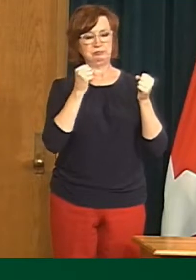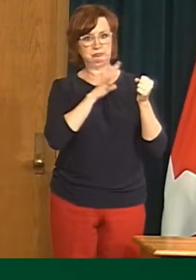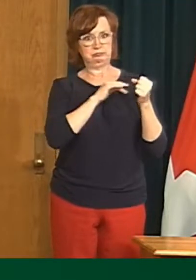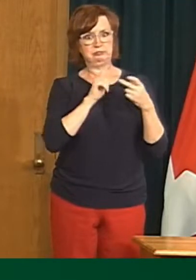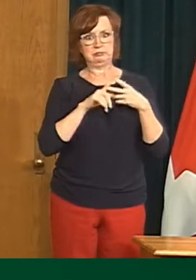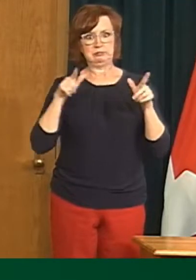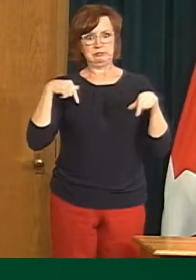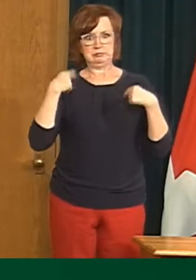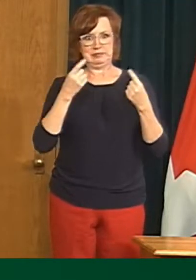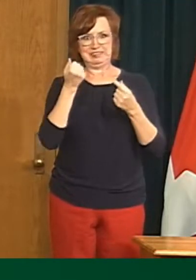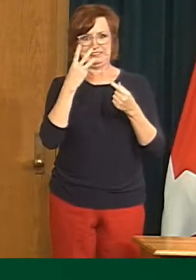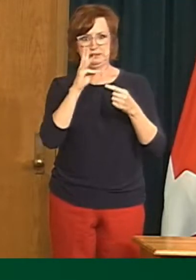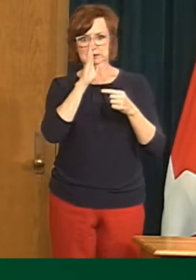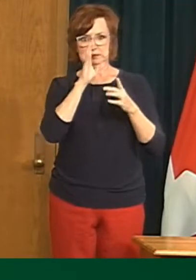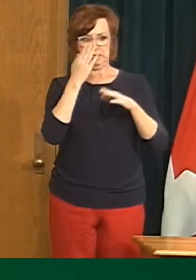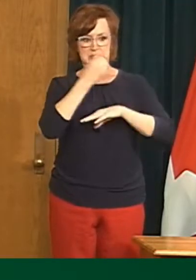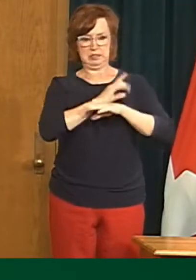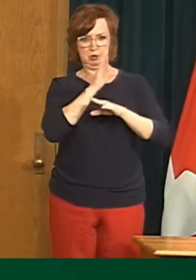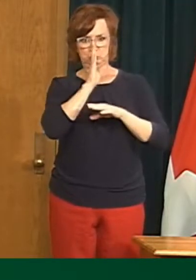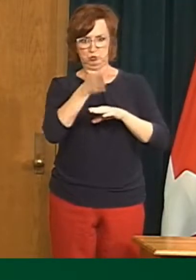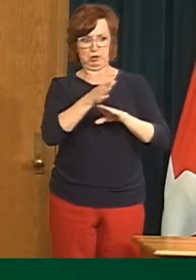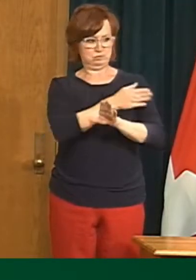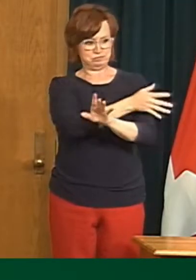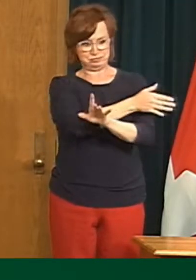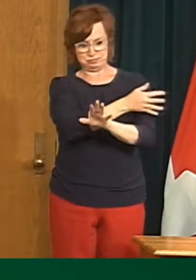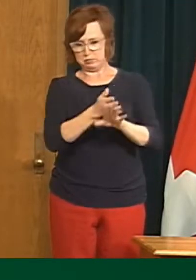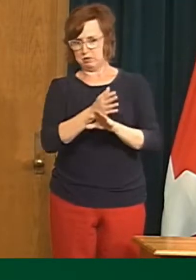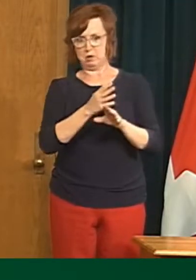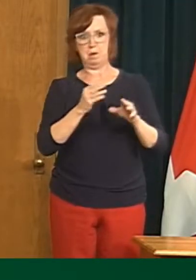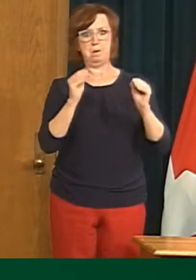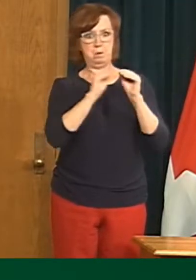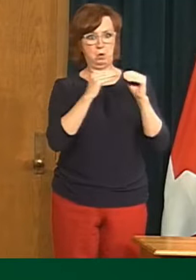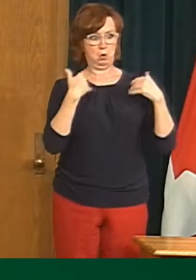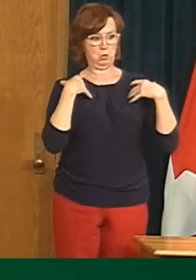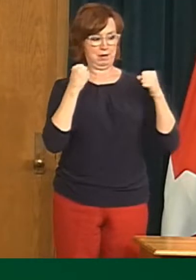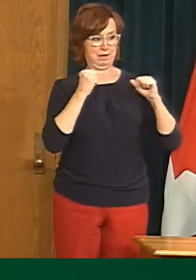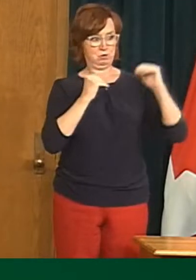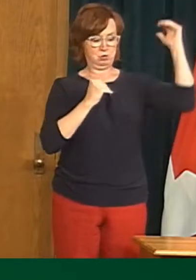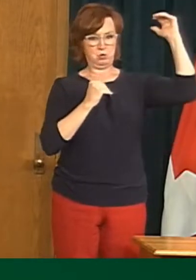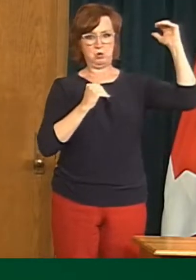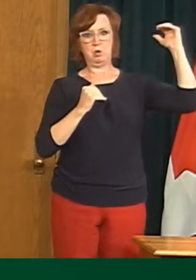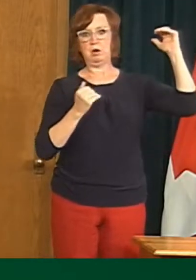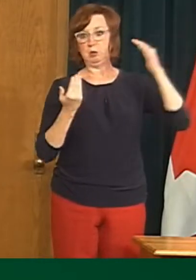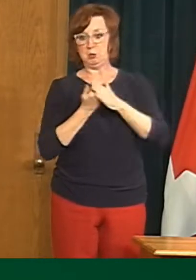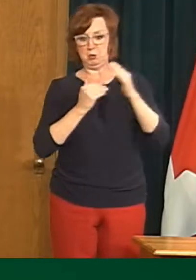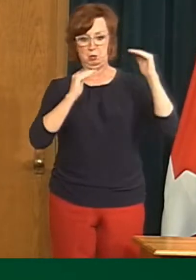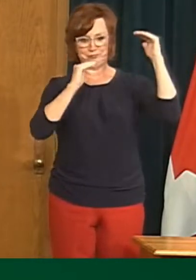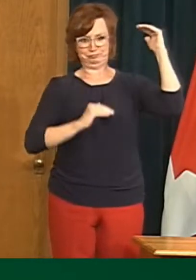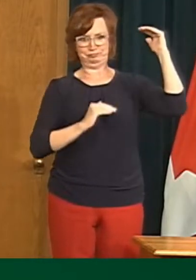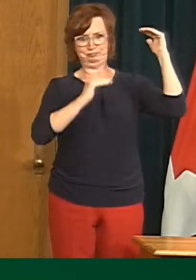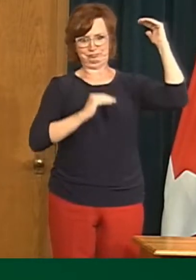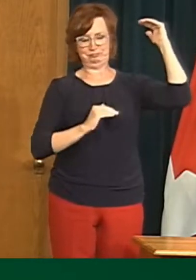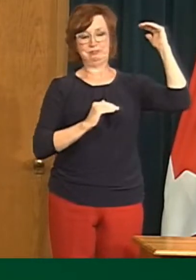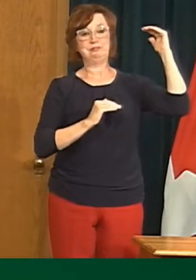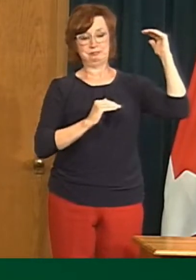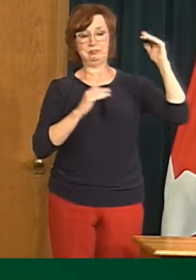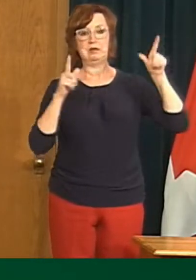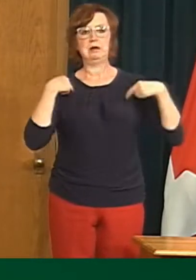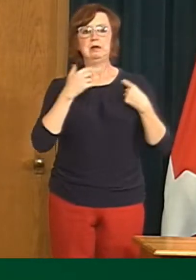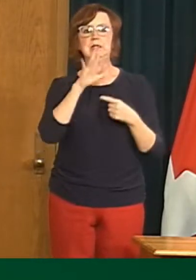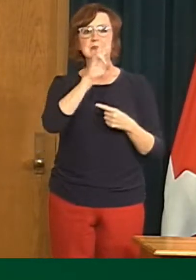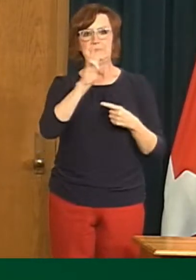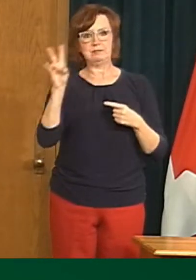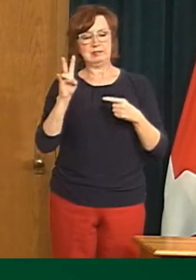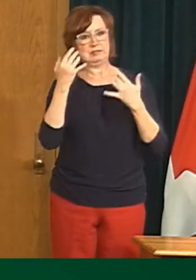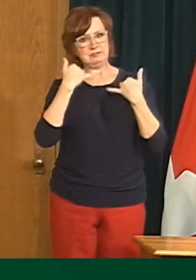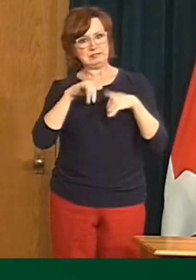had new cases. That means that there are now just 77 known active cases in the province, down from the peak that